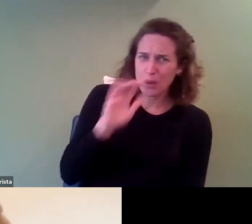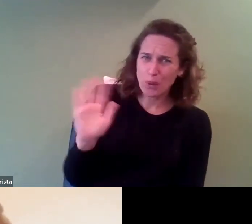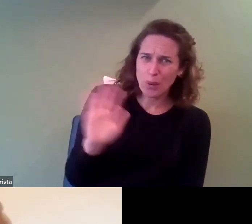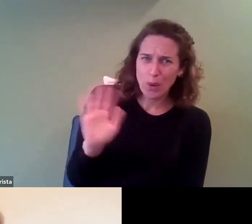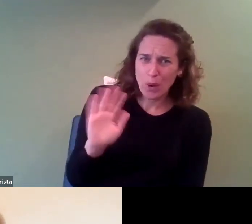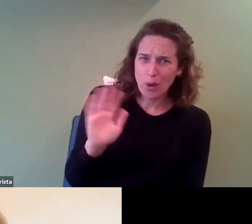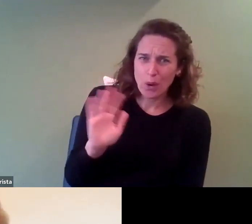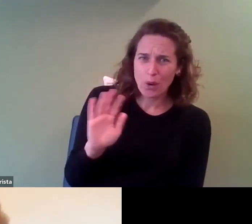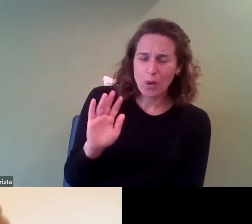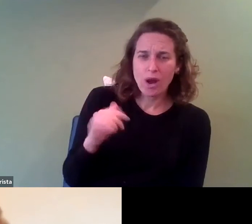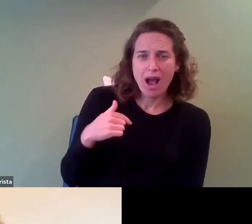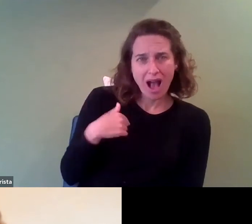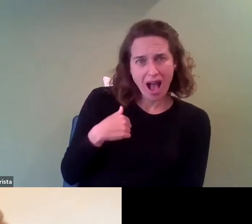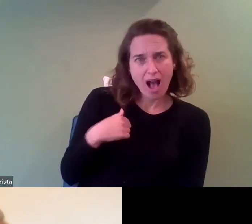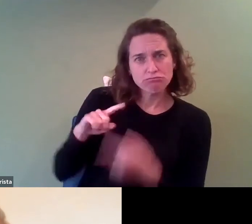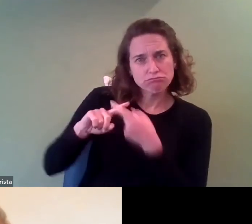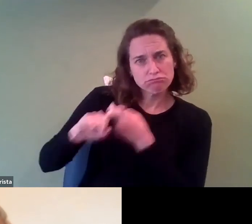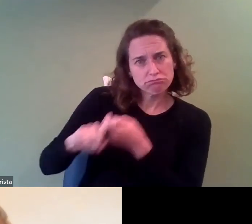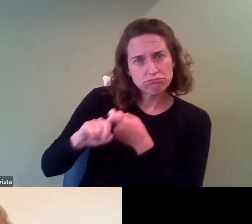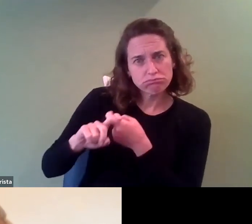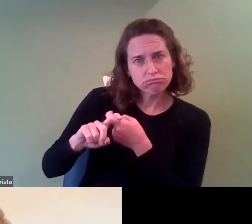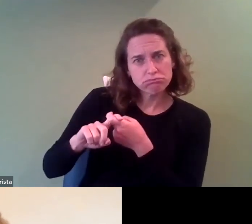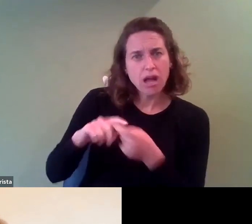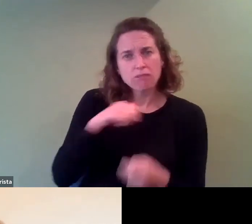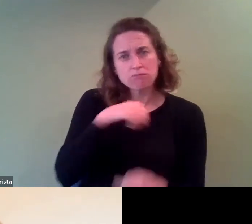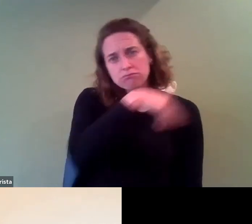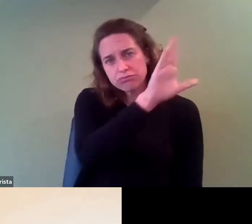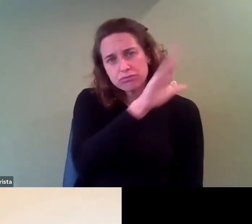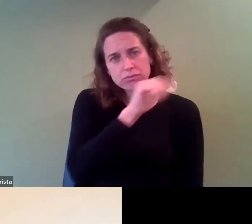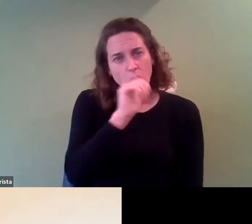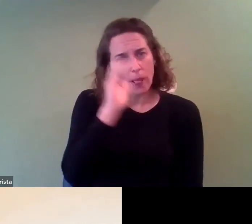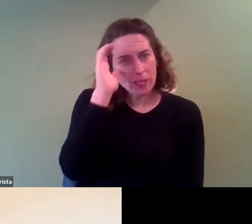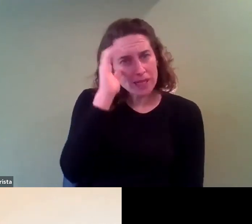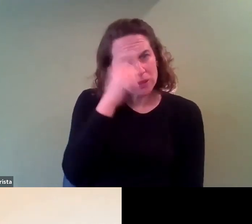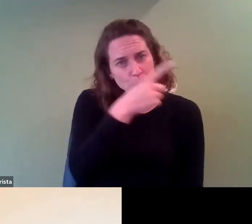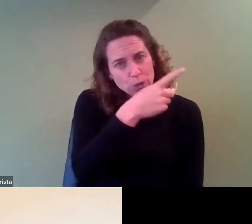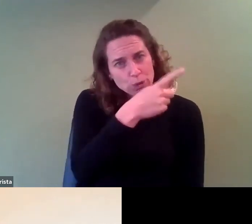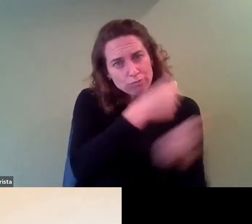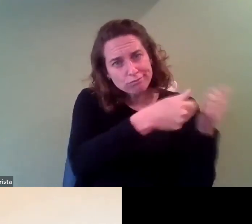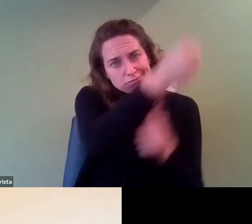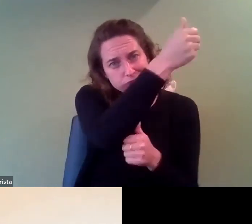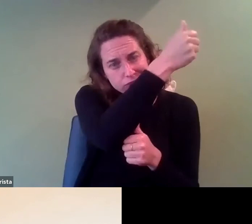than I know my leader. Why should I listen to you? And if we can use these tools